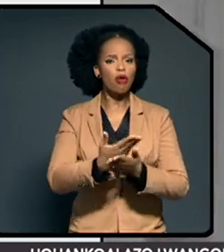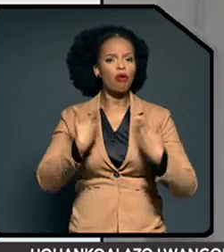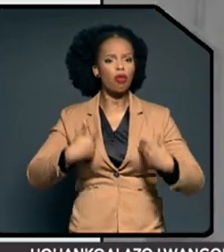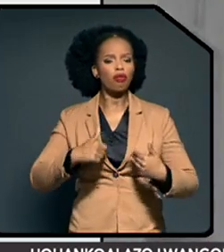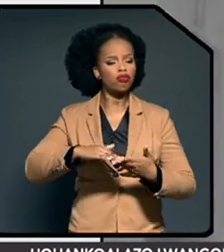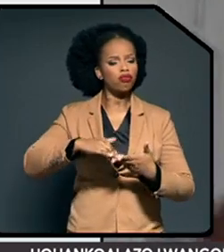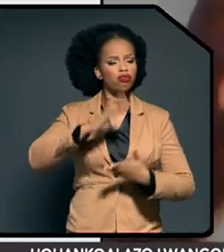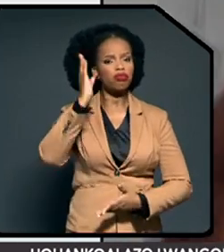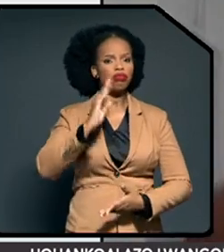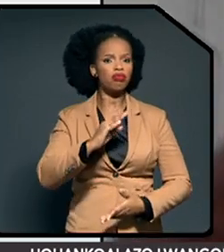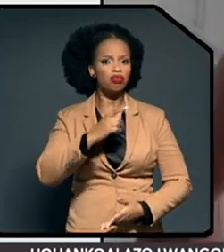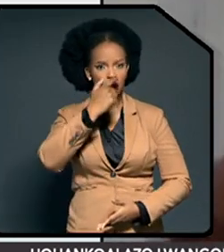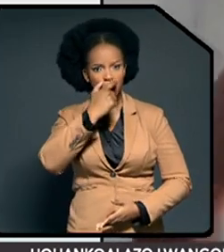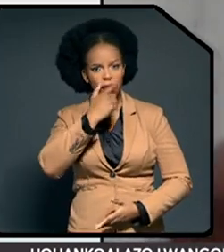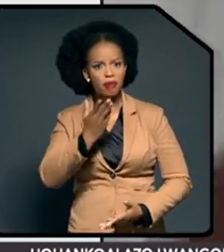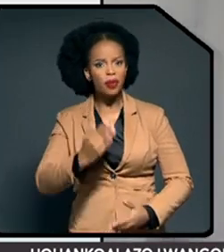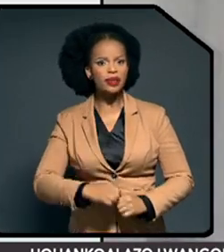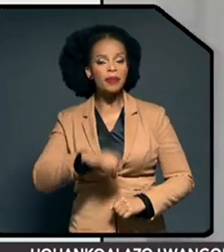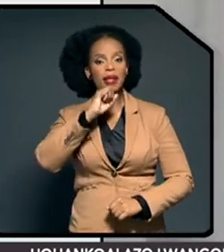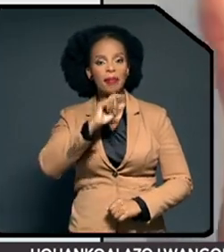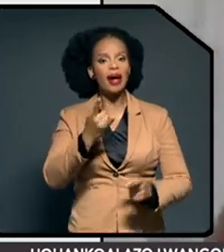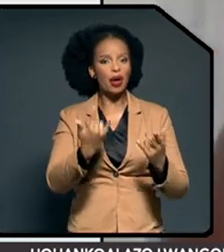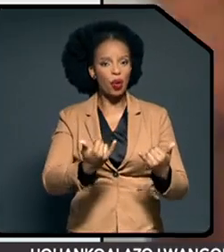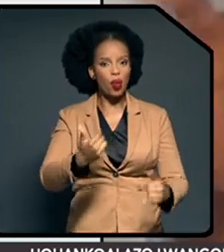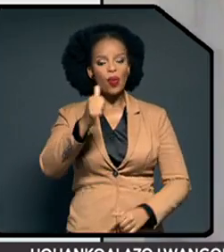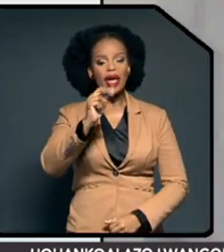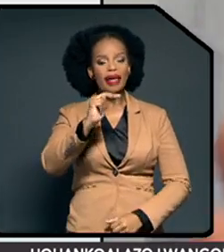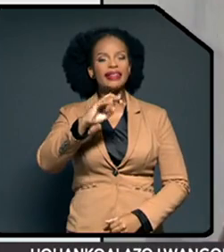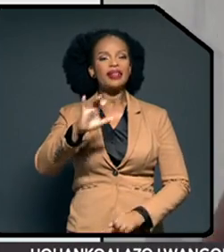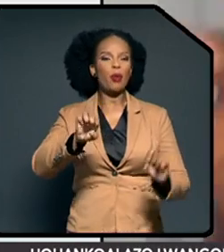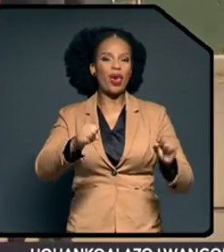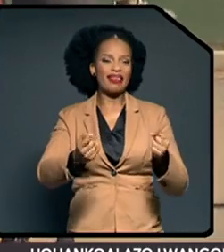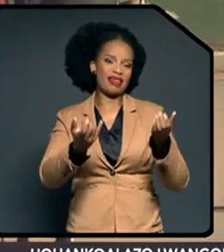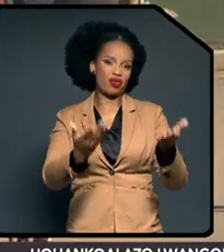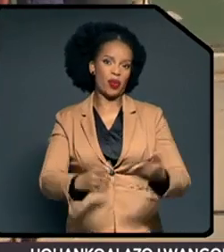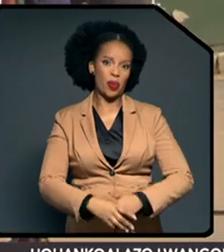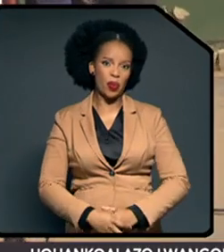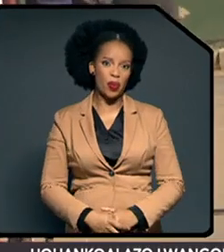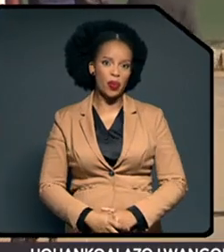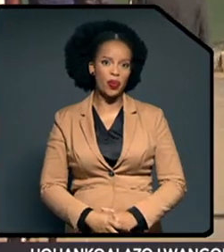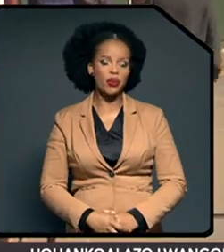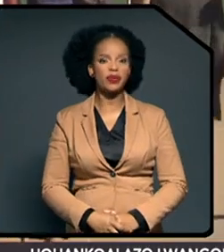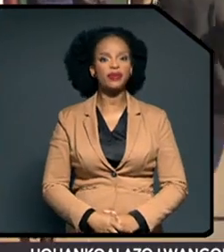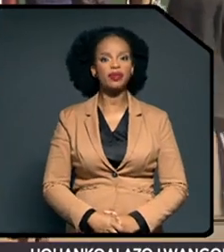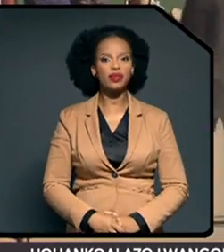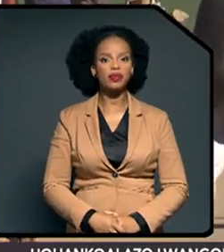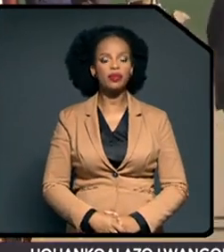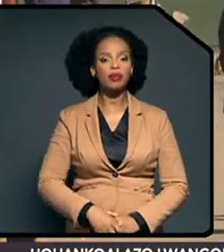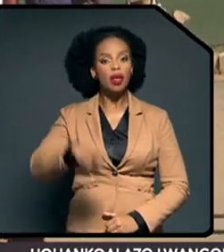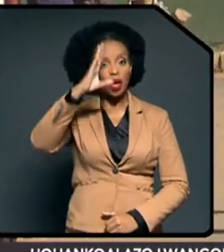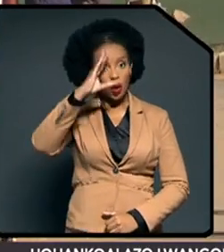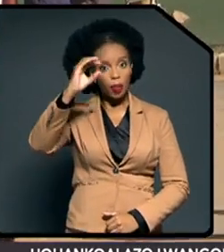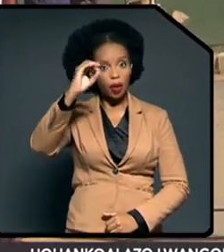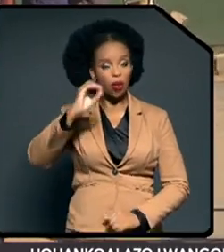nto i-ANC ke ngokanye i-ANC led government iresponda ehlobo iresponda ngayo. Ukanti ziyabethabethana